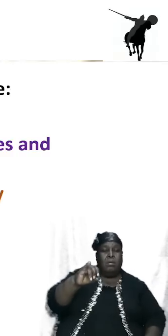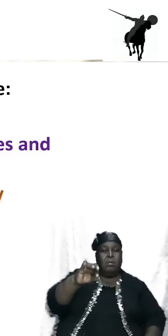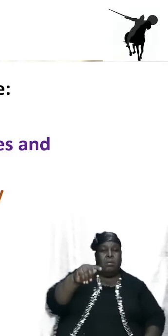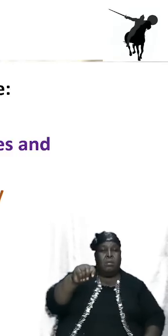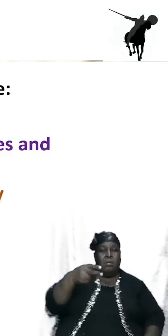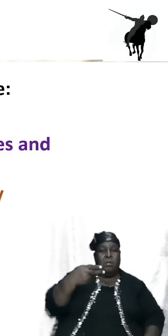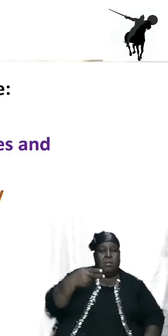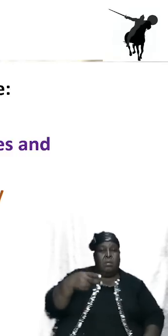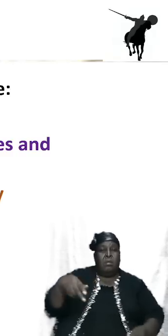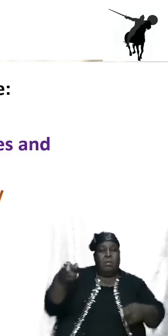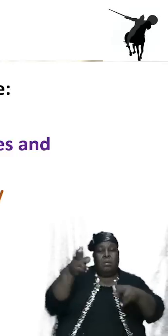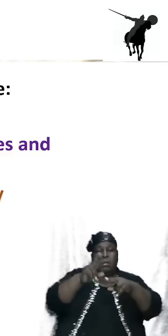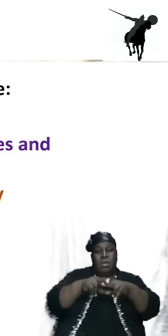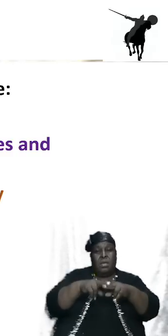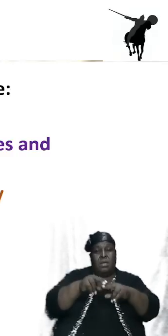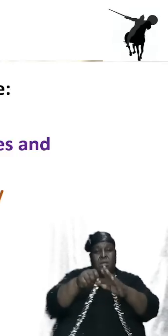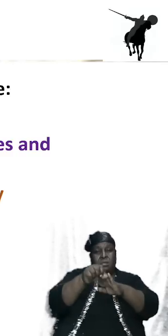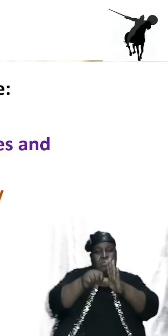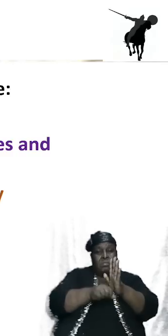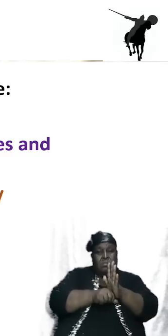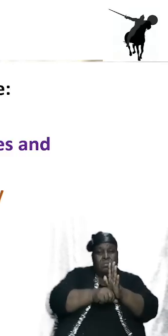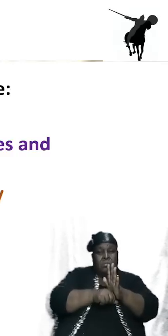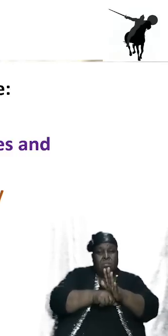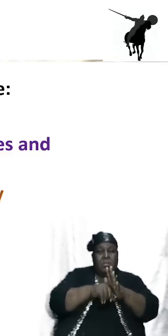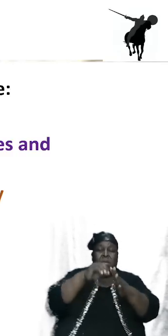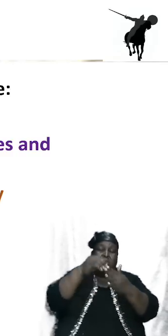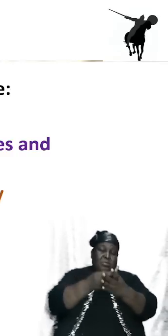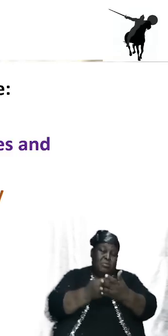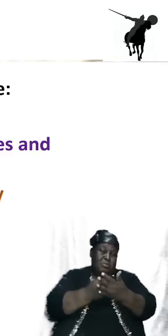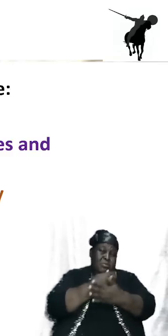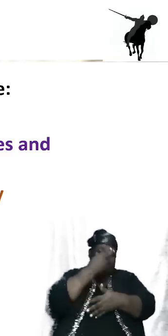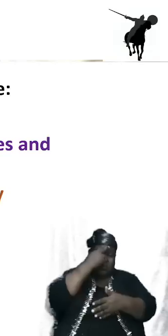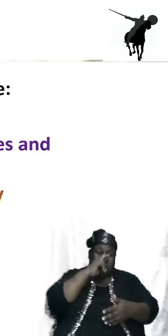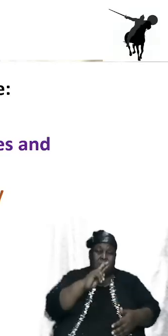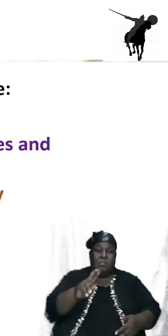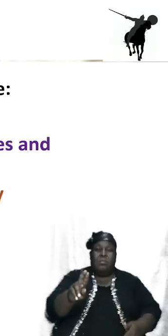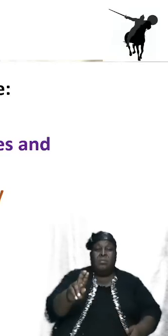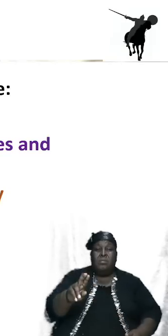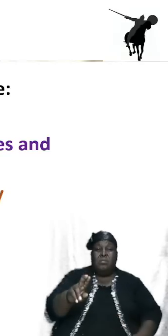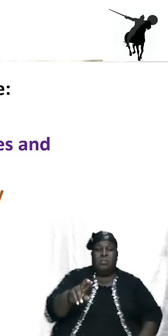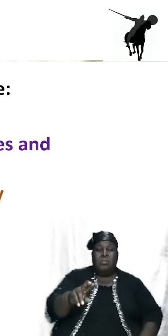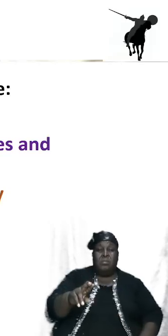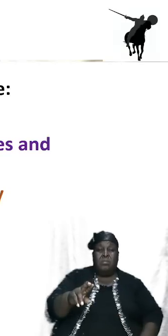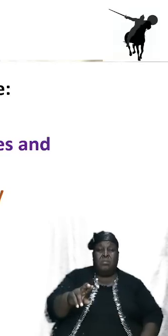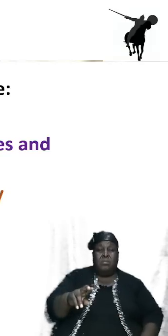to scripture because now he said he got a new revelation about that